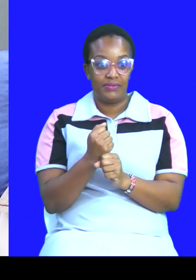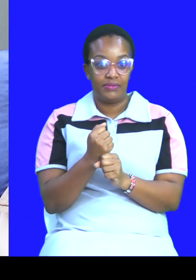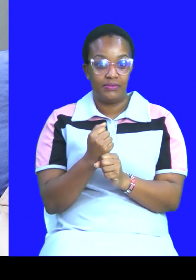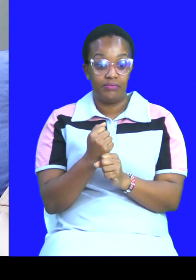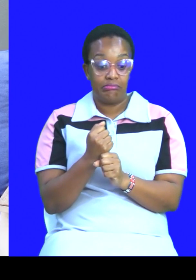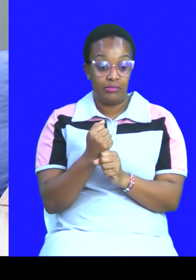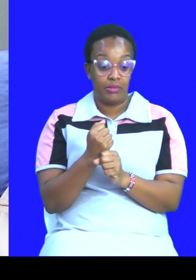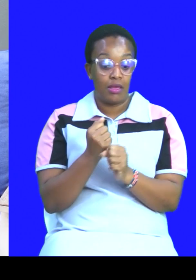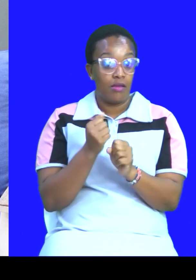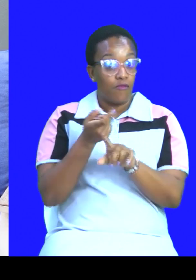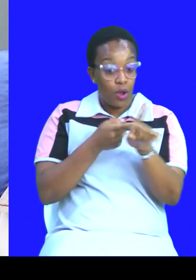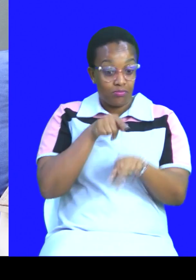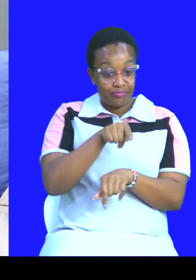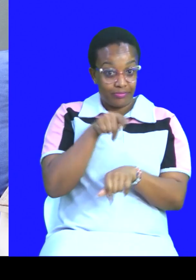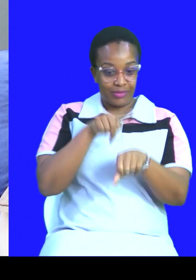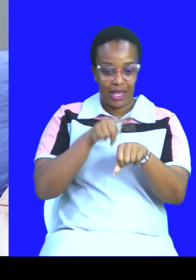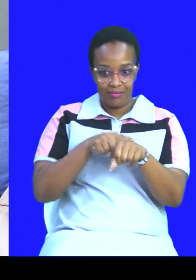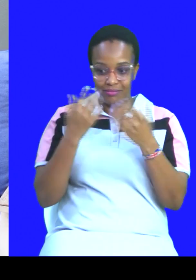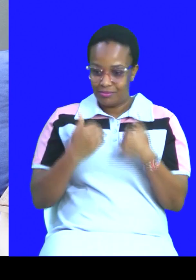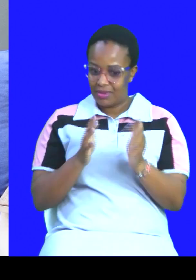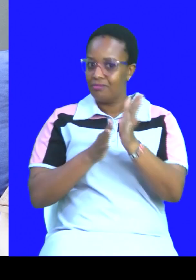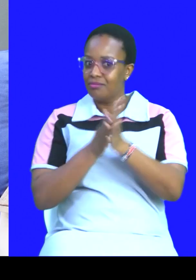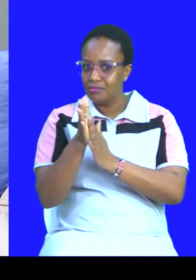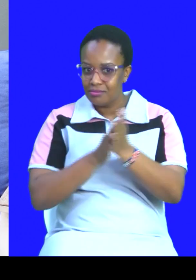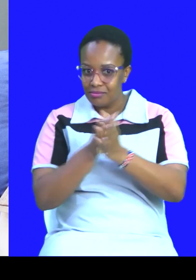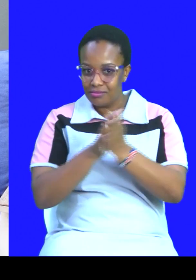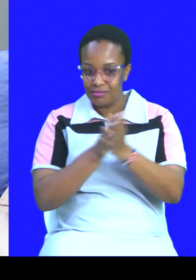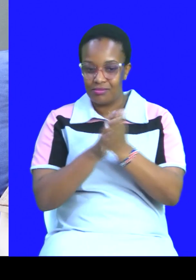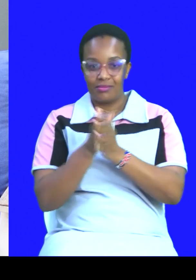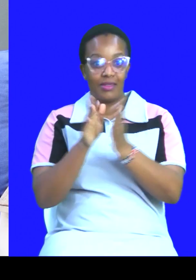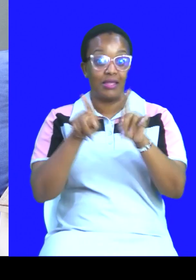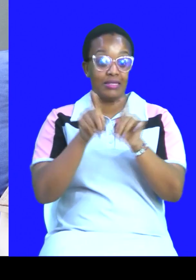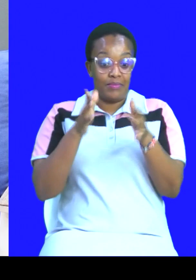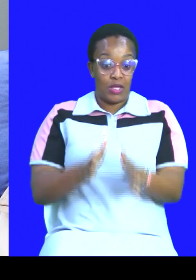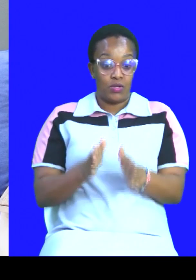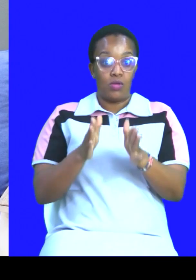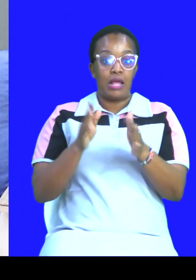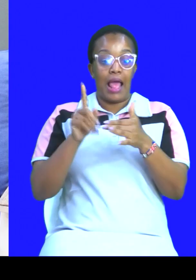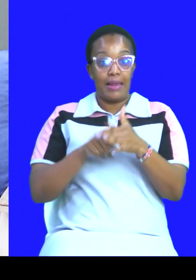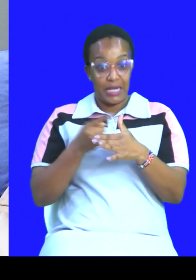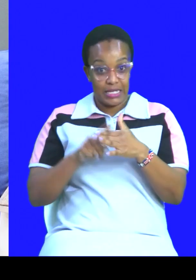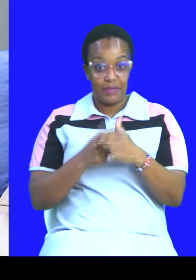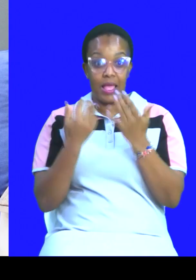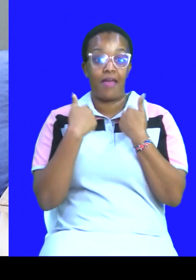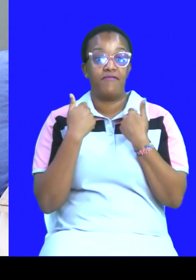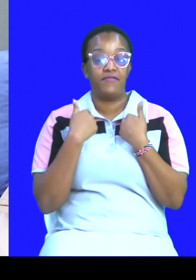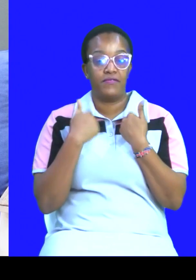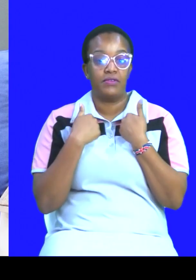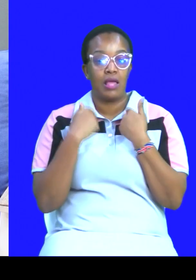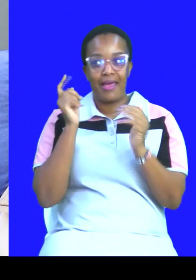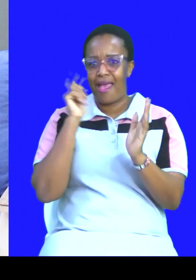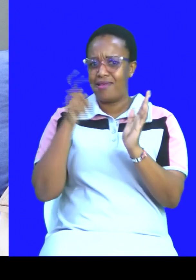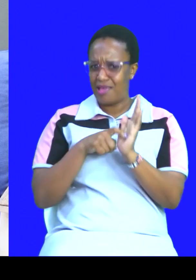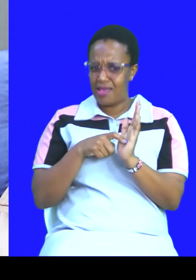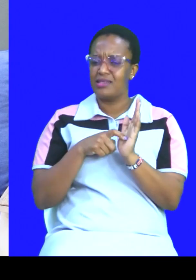that way from there I got inspired as a person with albinism. I realized that there